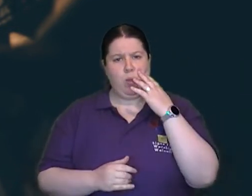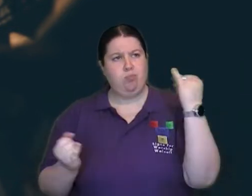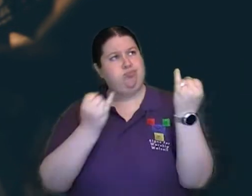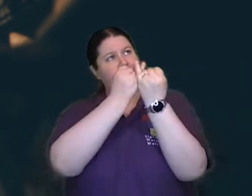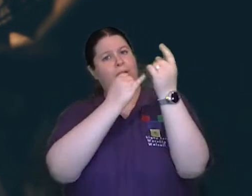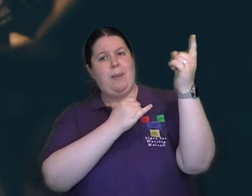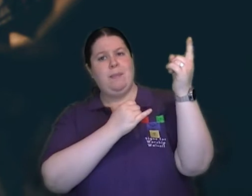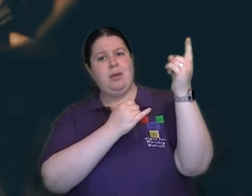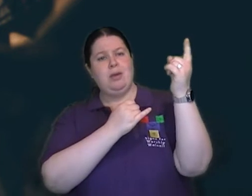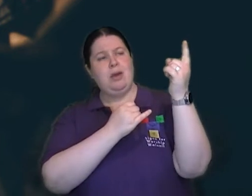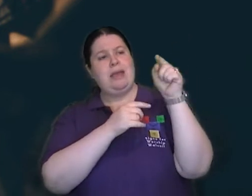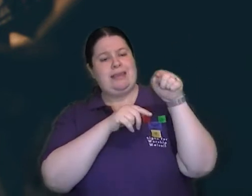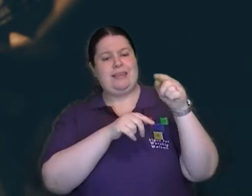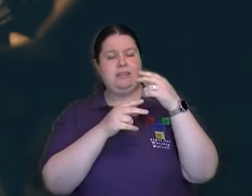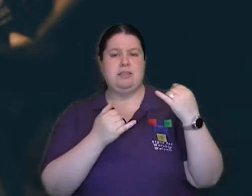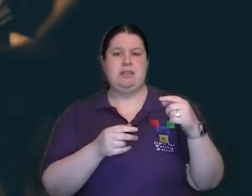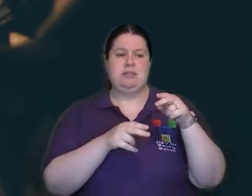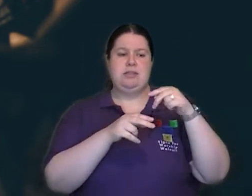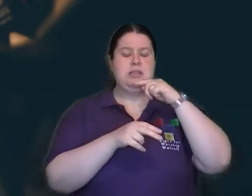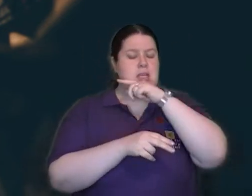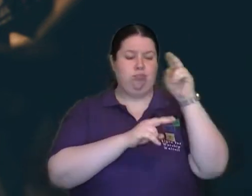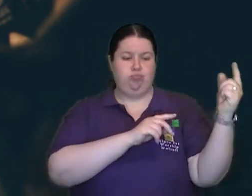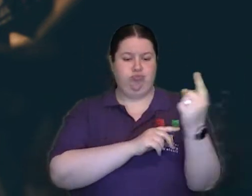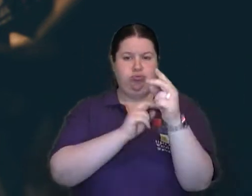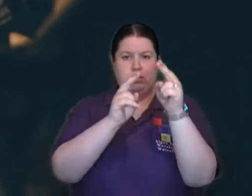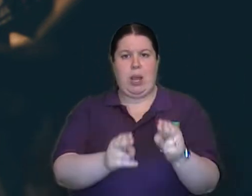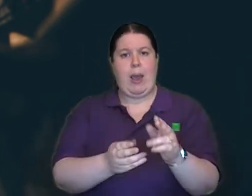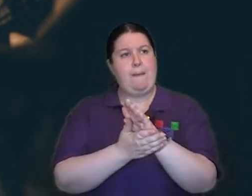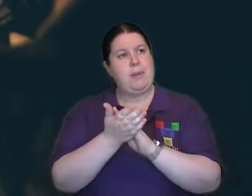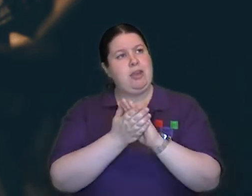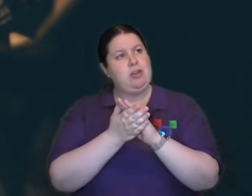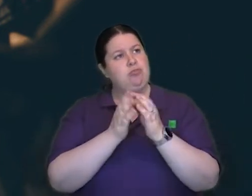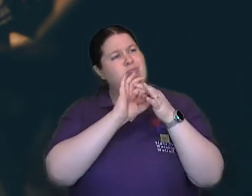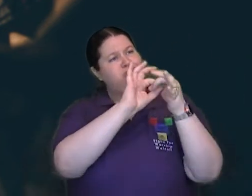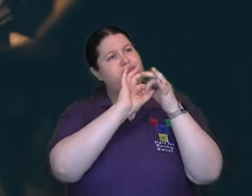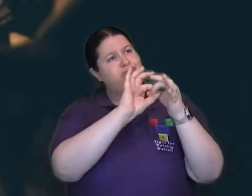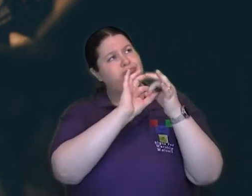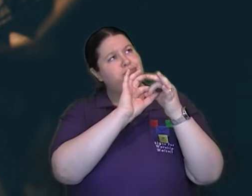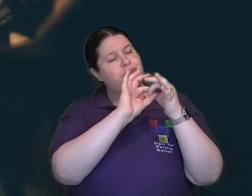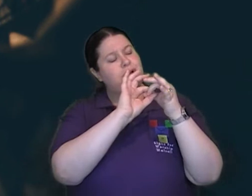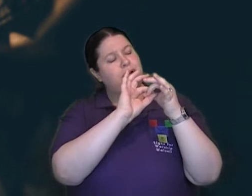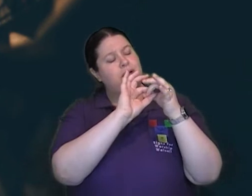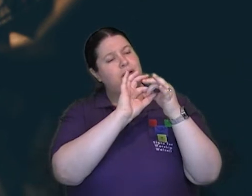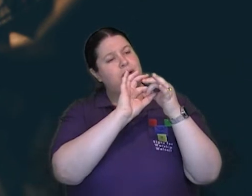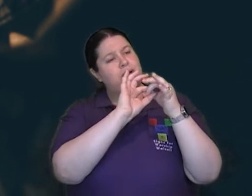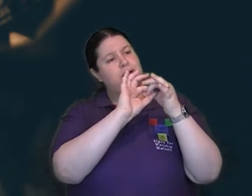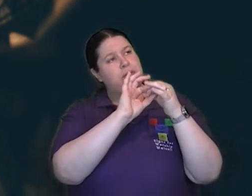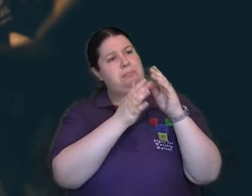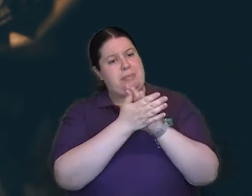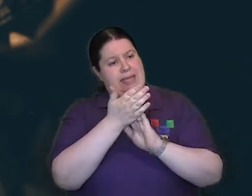For if while we were enemies we were reconciled to God through the death of his Son, much more surely, having been